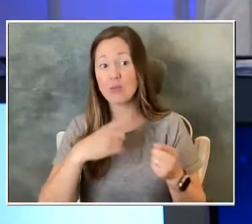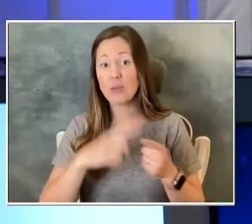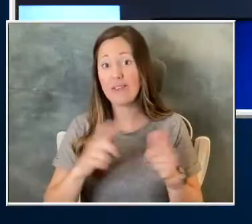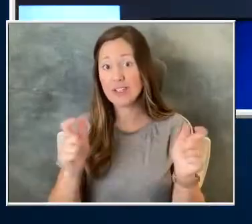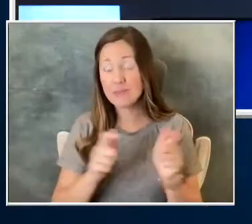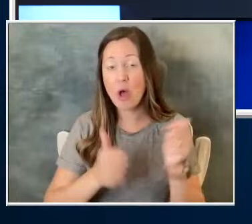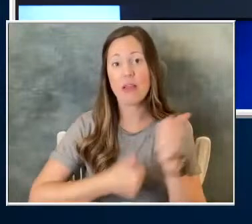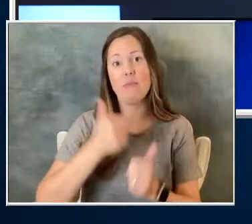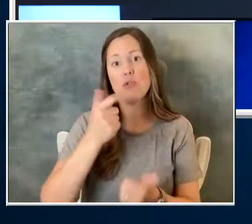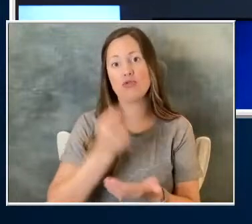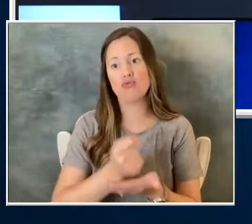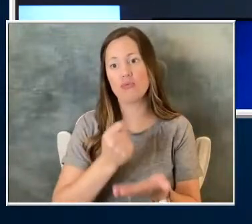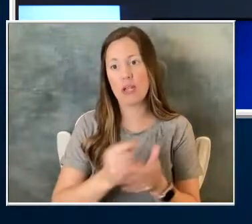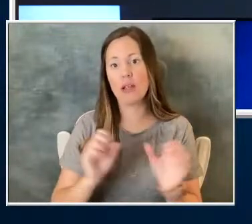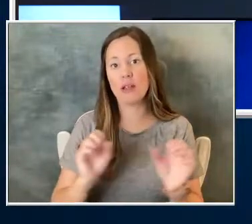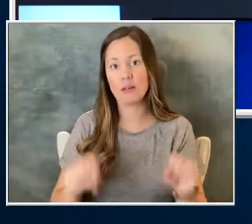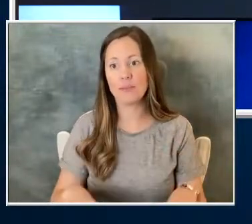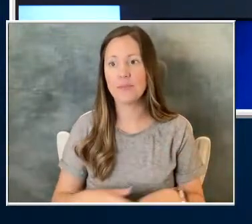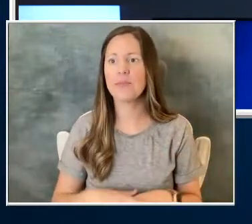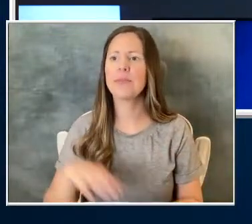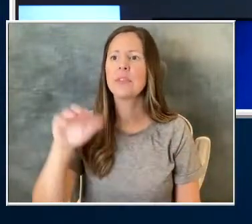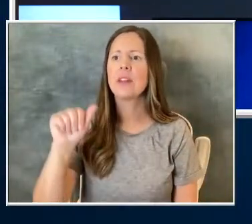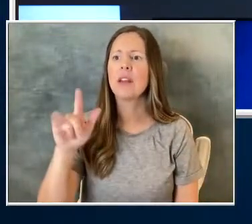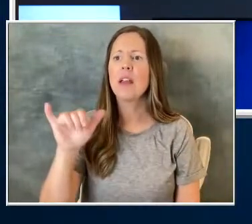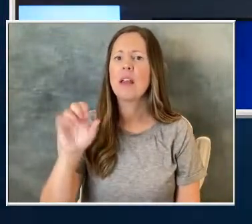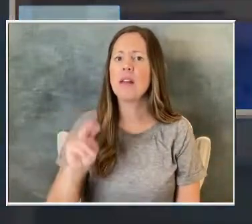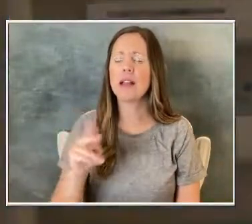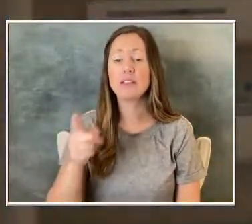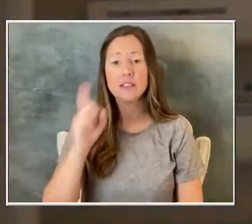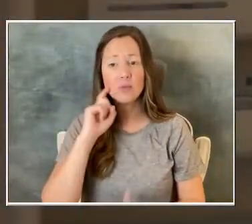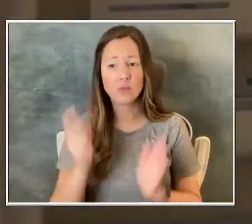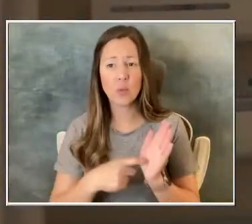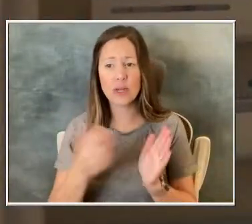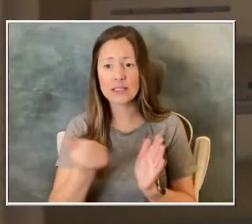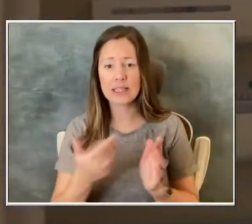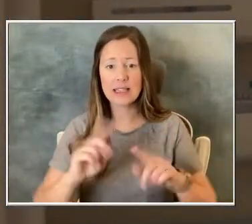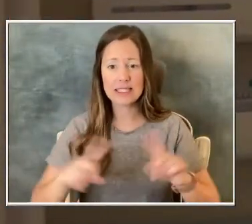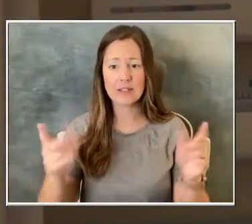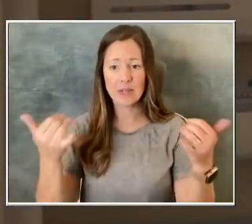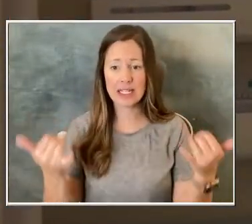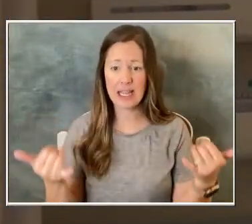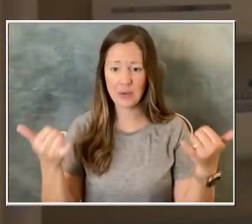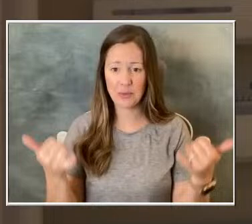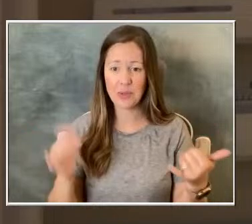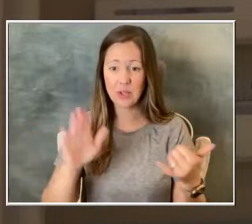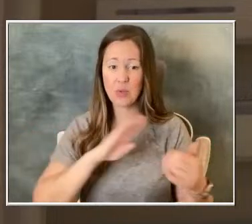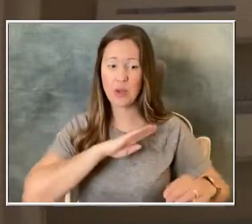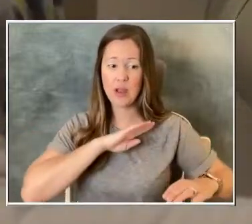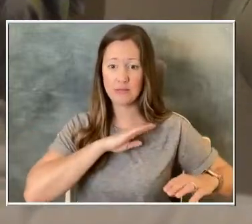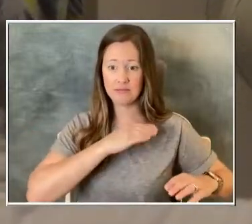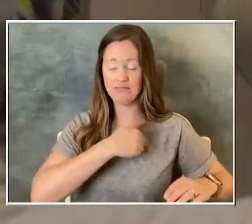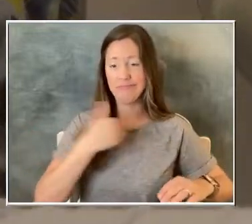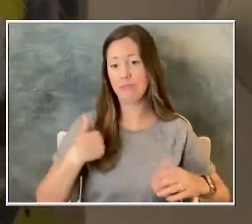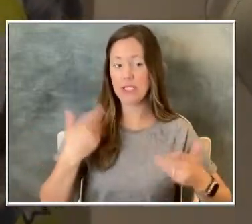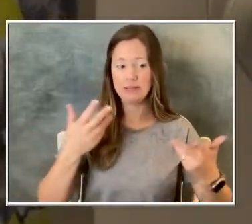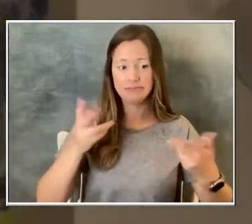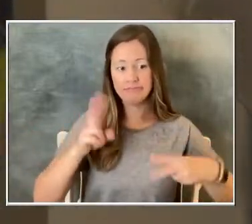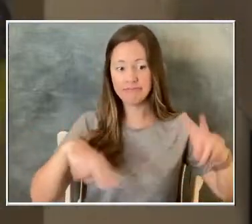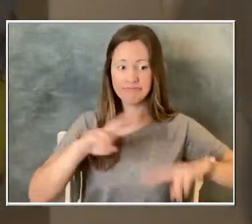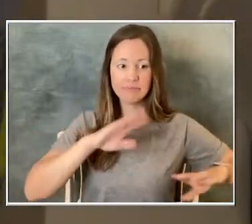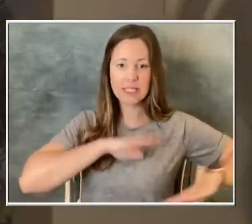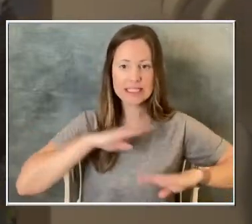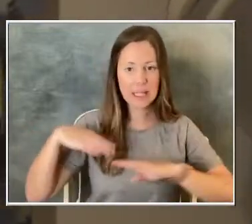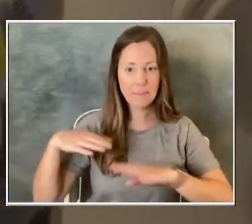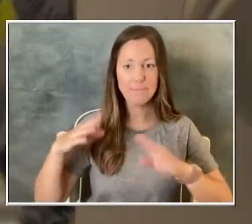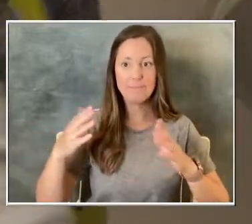going to ask you, do you notice anything different about getting your breast exams at KU Cancer Center versus other places? I guess the question